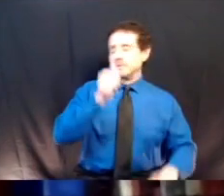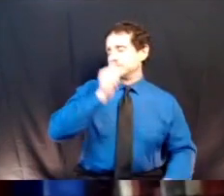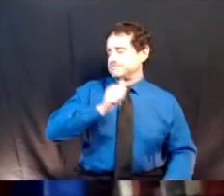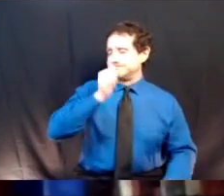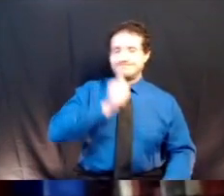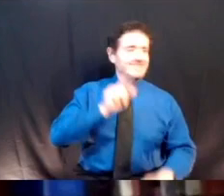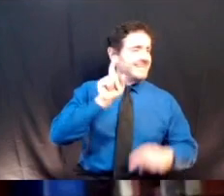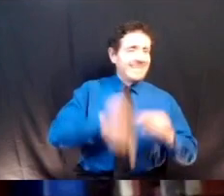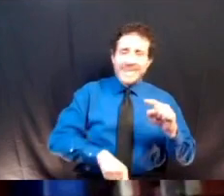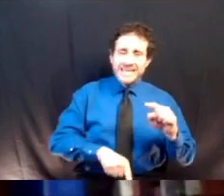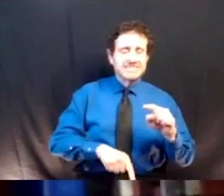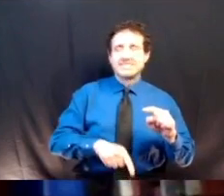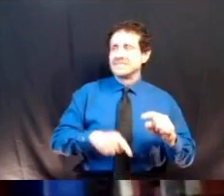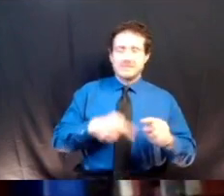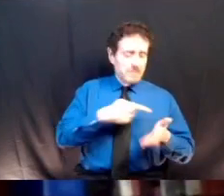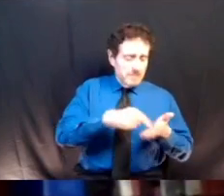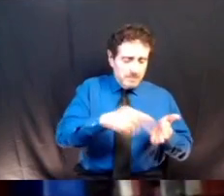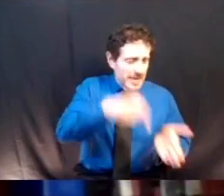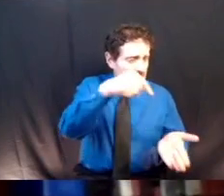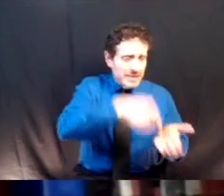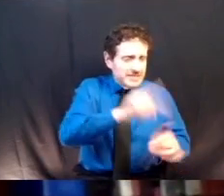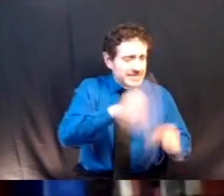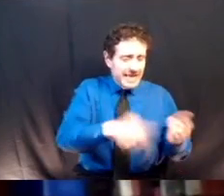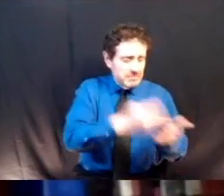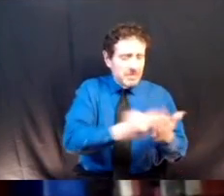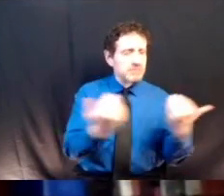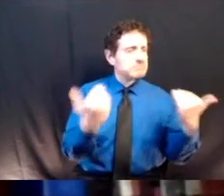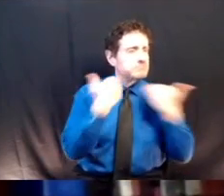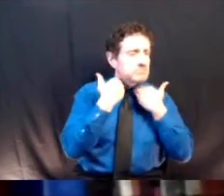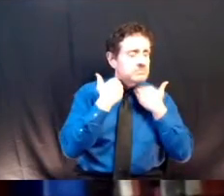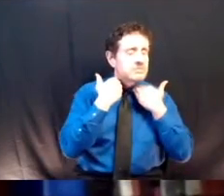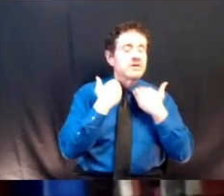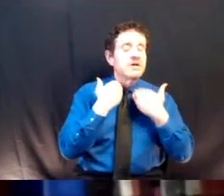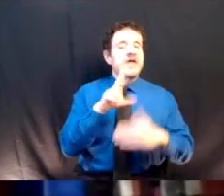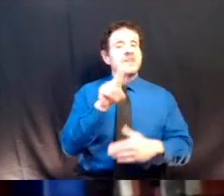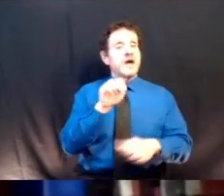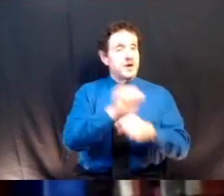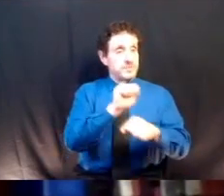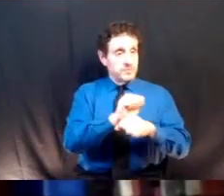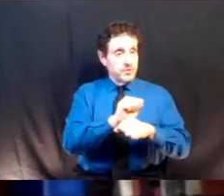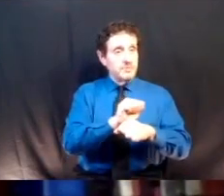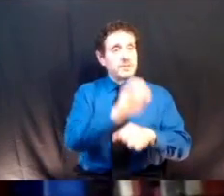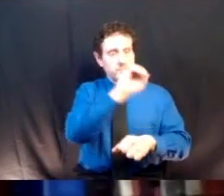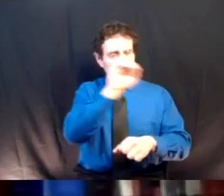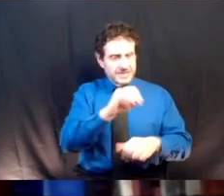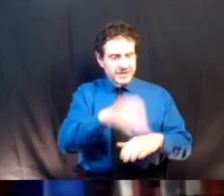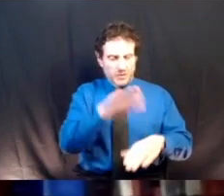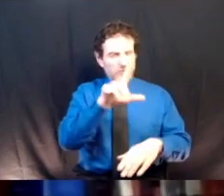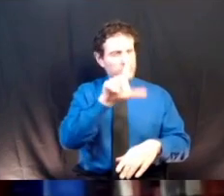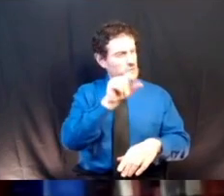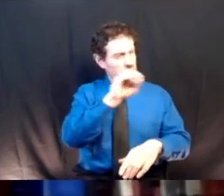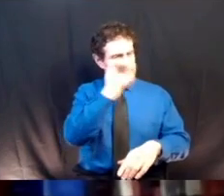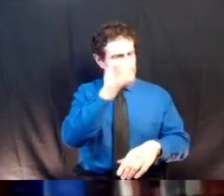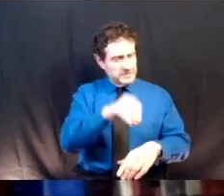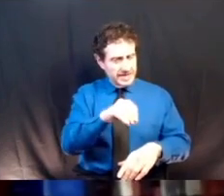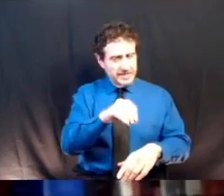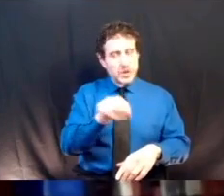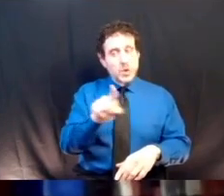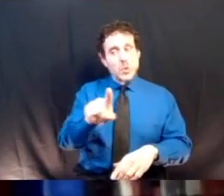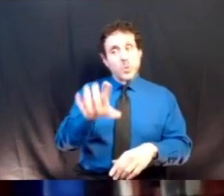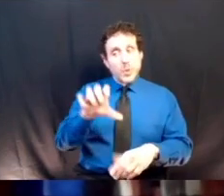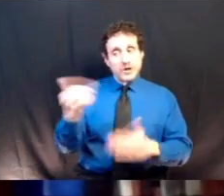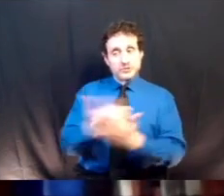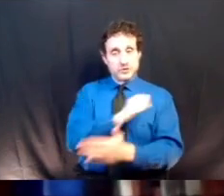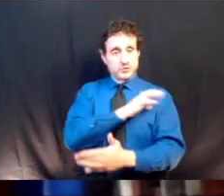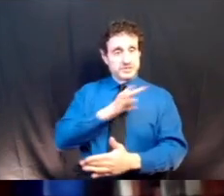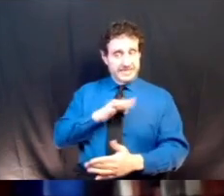those numbers are so high, the unemployment rate at over 20%, is the 100 new staffers enough?